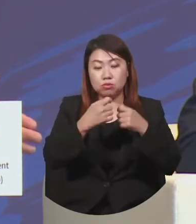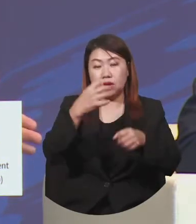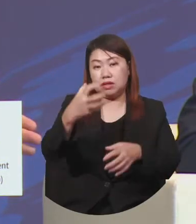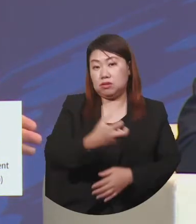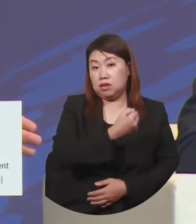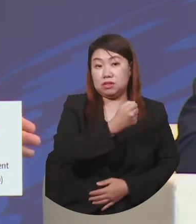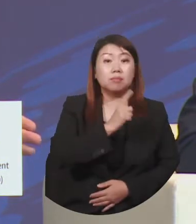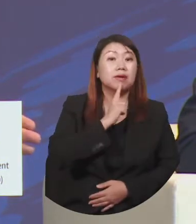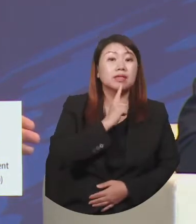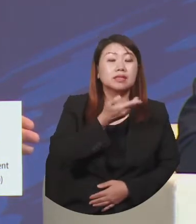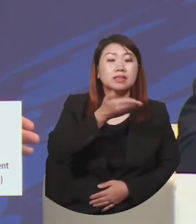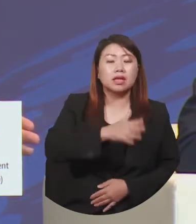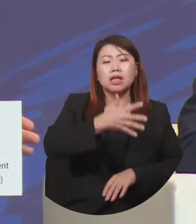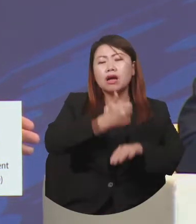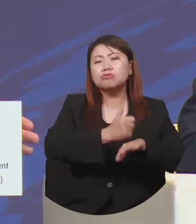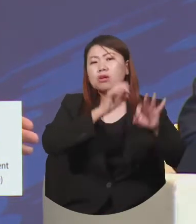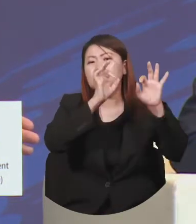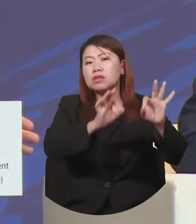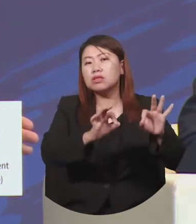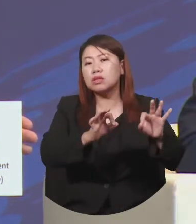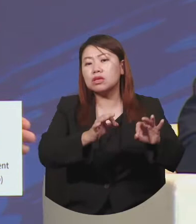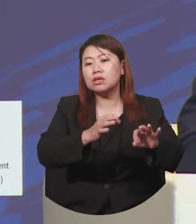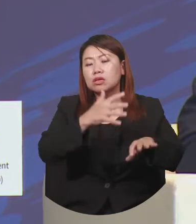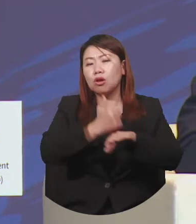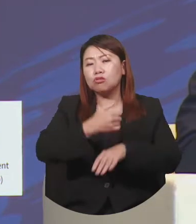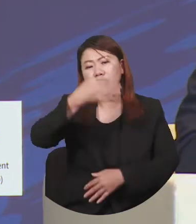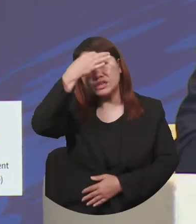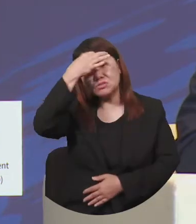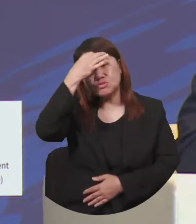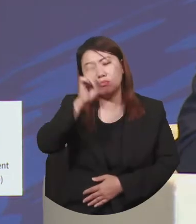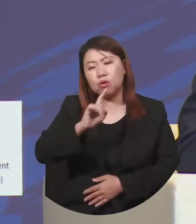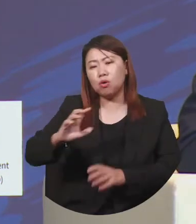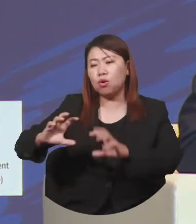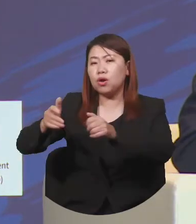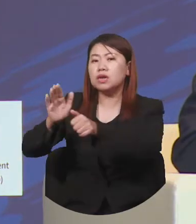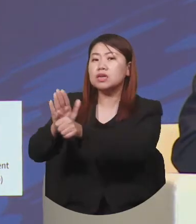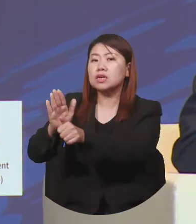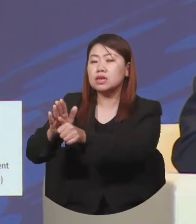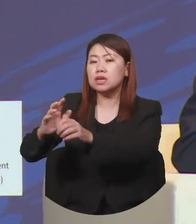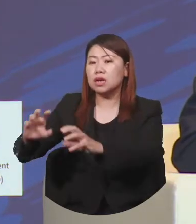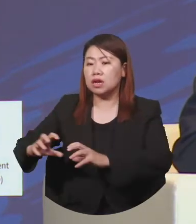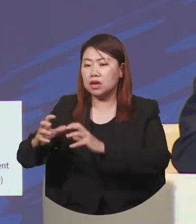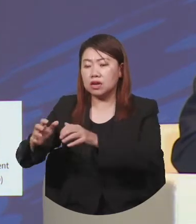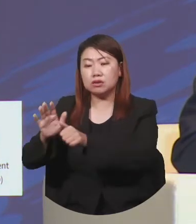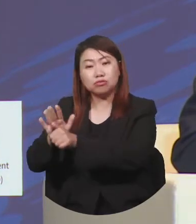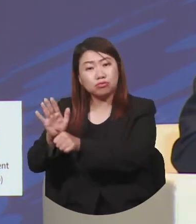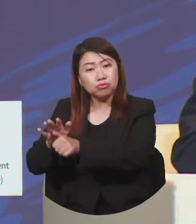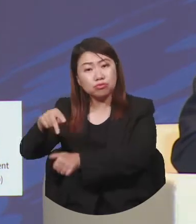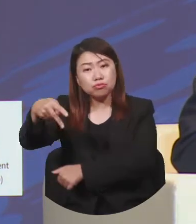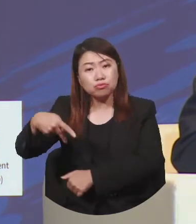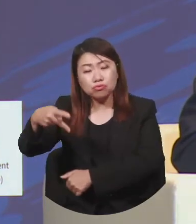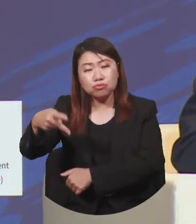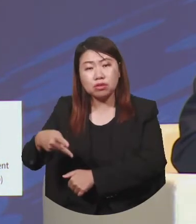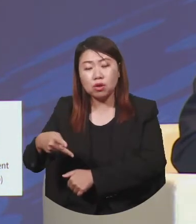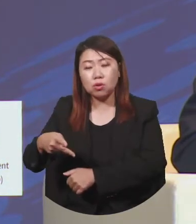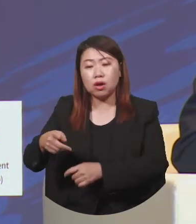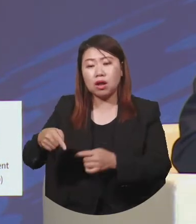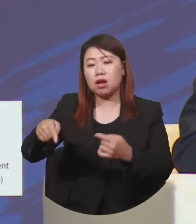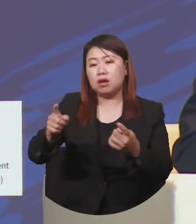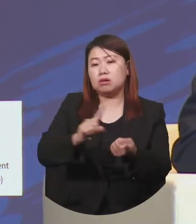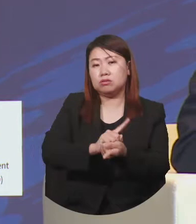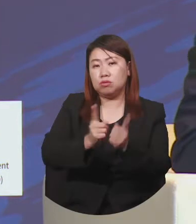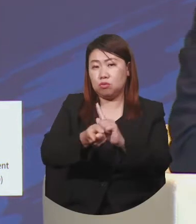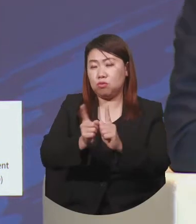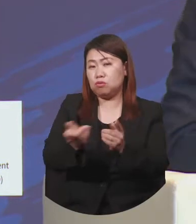interoperable with what the other 2 donors were doing. And that was, I think, a huge mistake. It's just an example of how politics